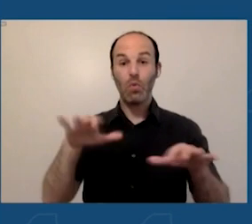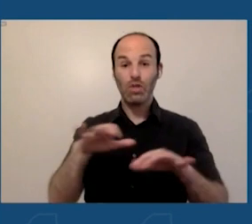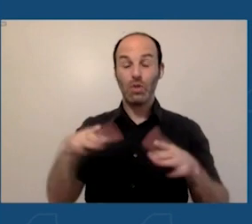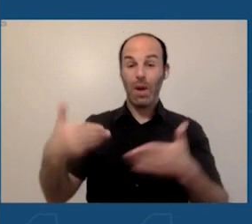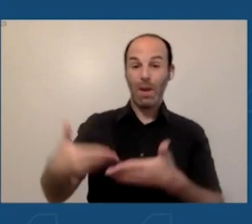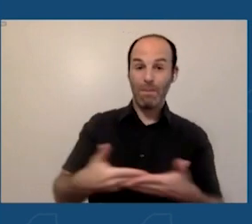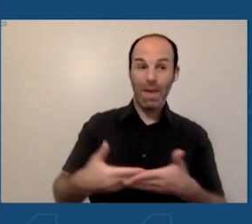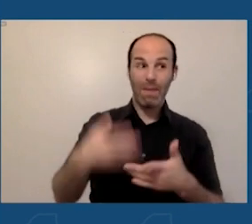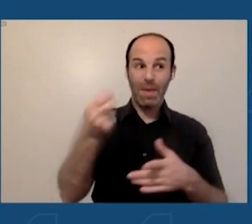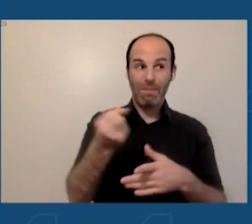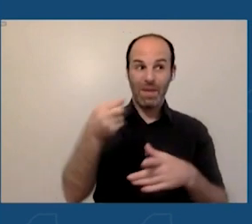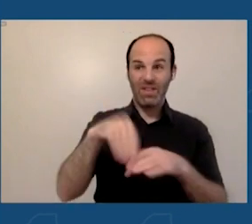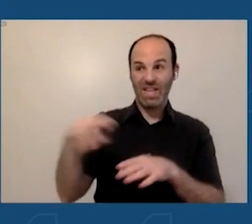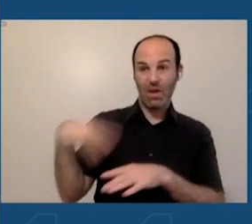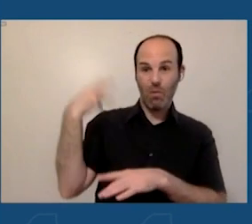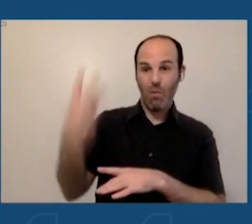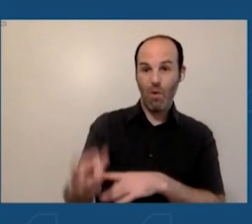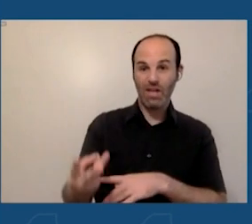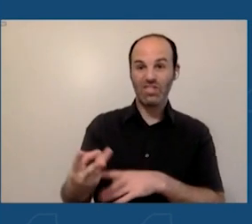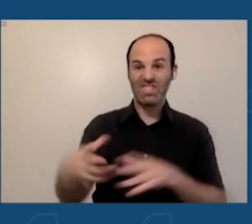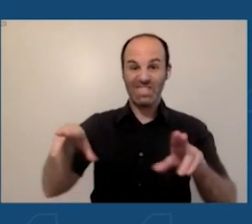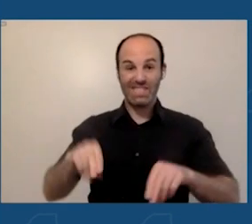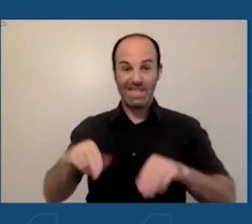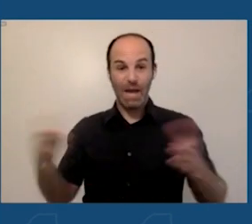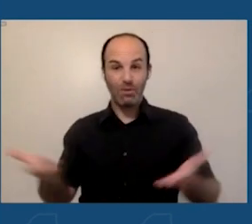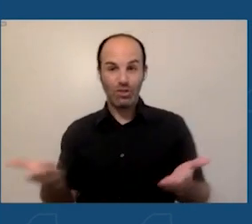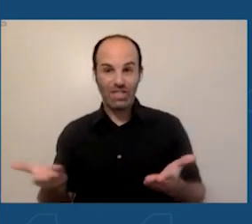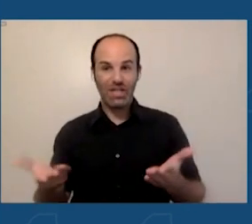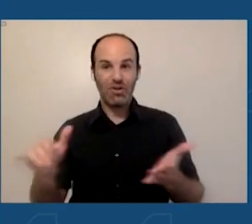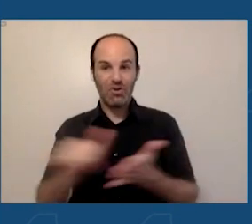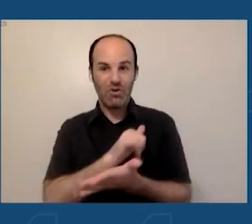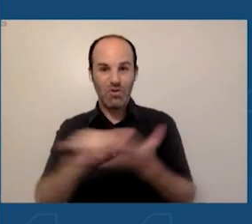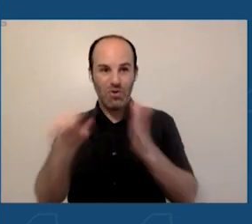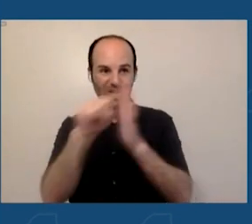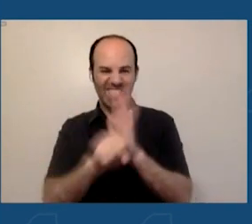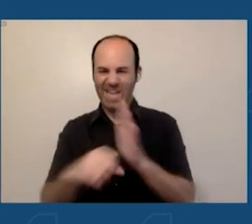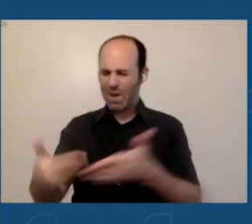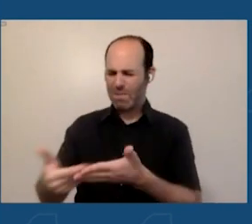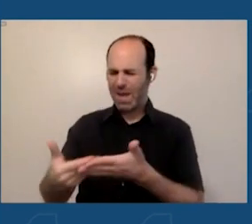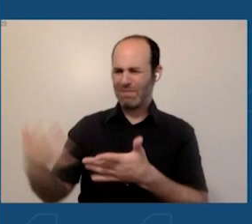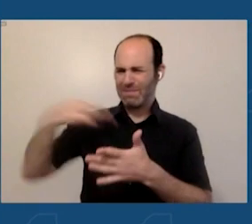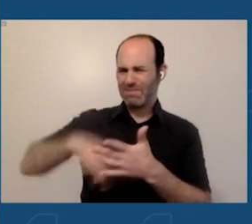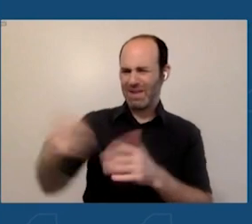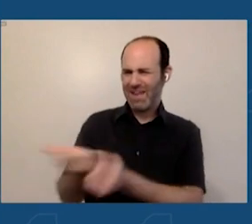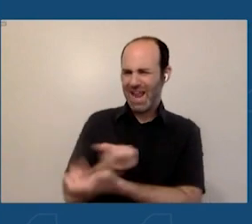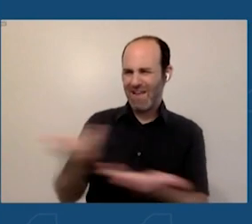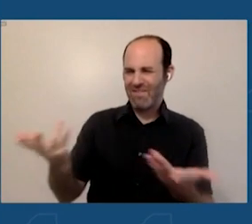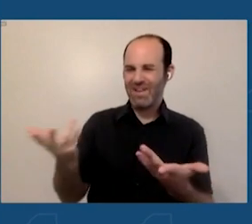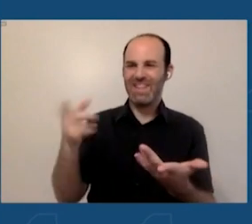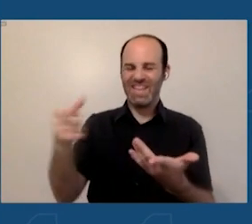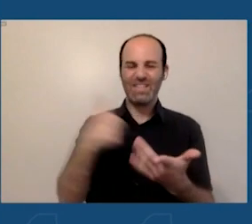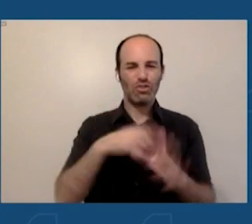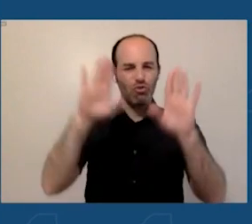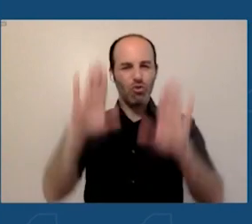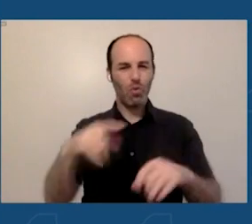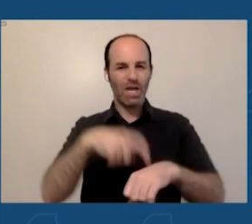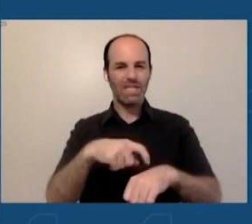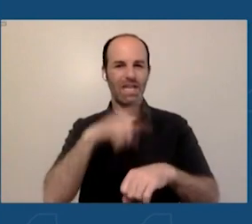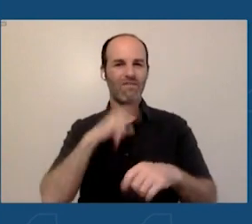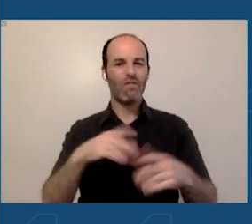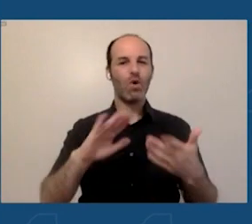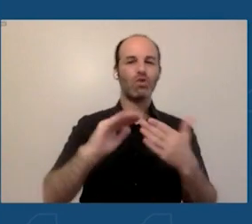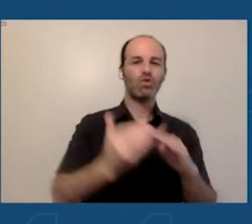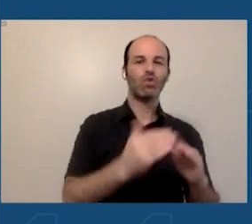State. Little babies are getting everything now, so this is a great time for New York City and New York State. And thank you, ladies,